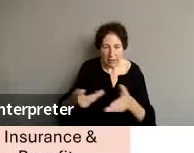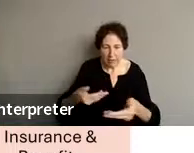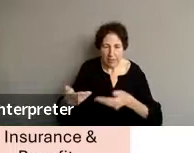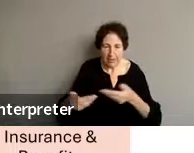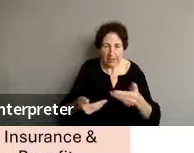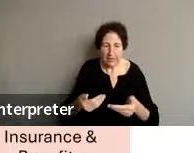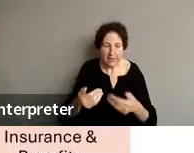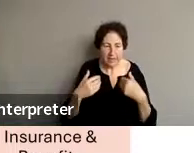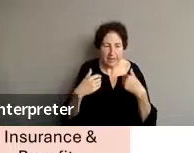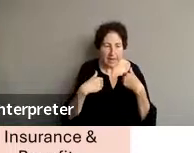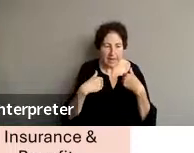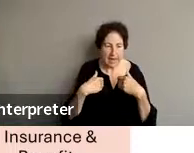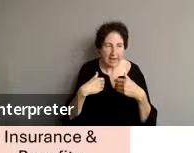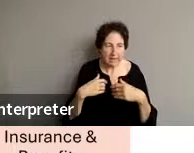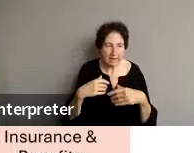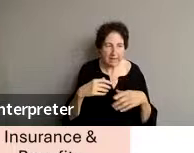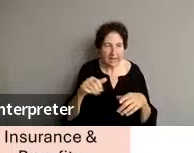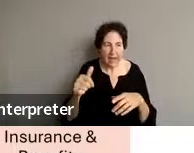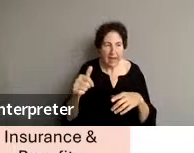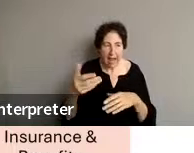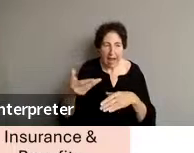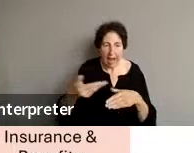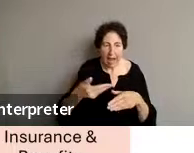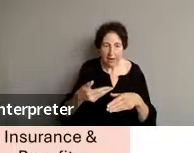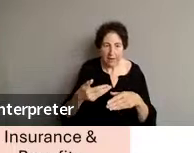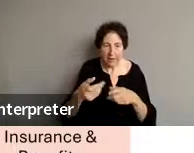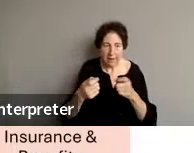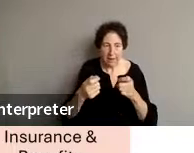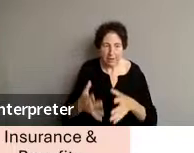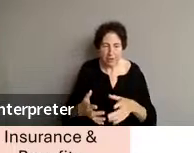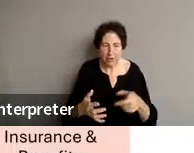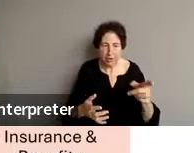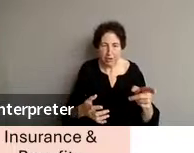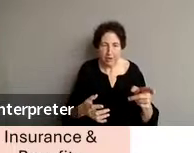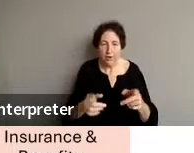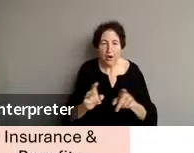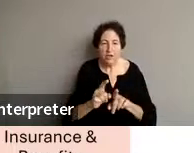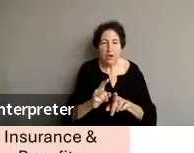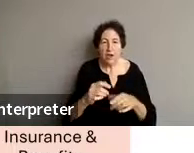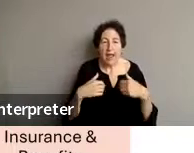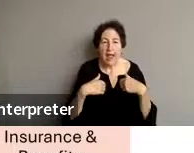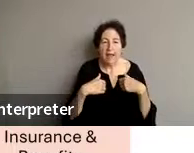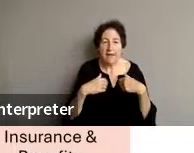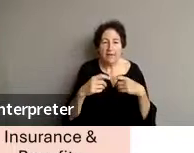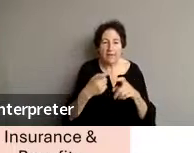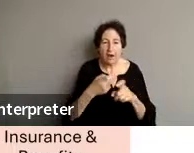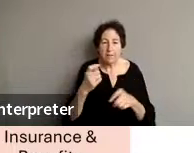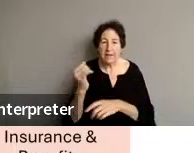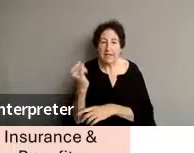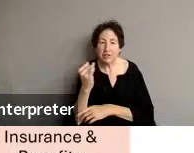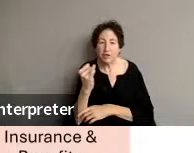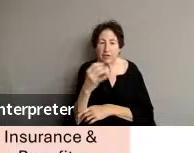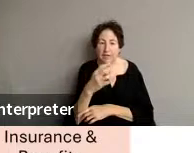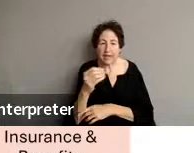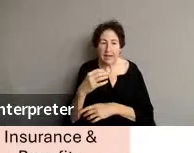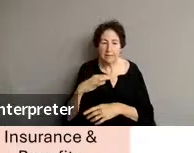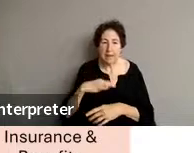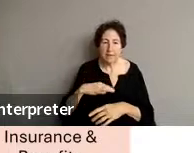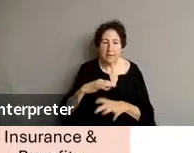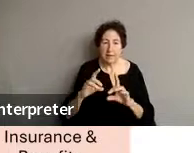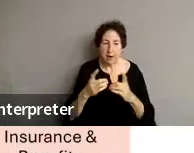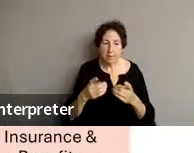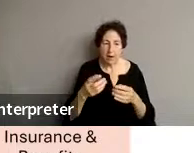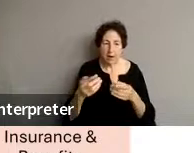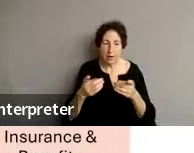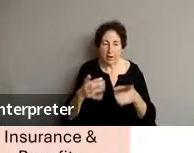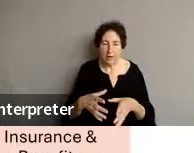Lashana Moffitt. She is one of our hiring managers. We also have from our Insurance and Benefits Department, our Director,